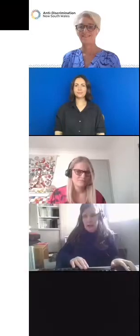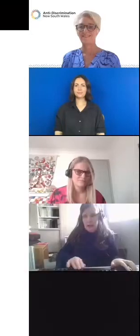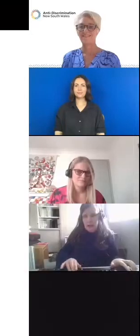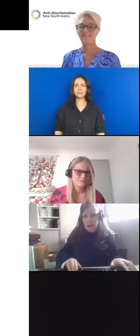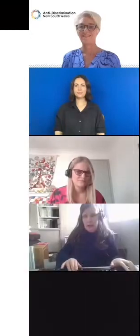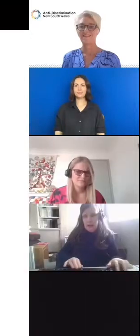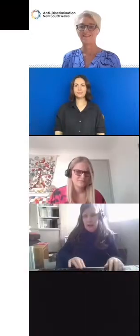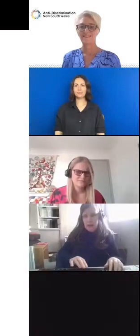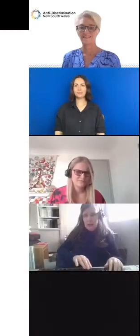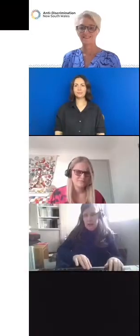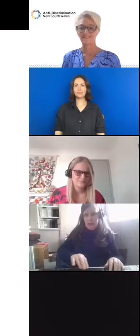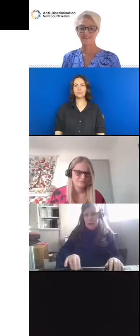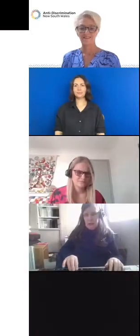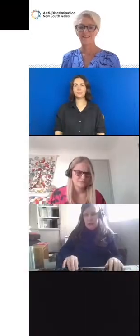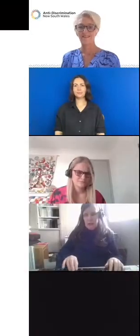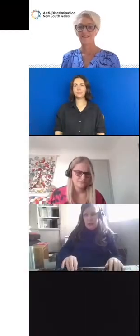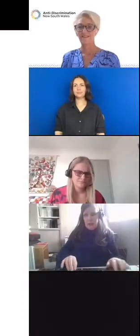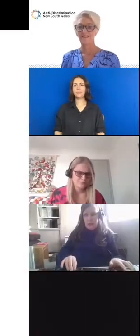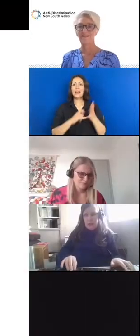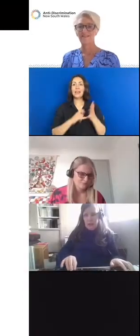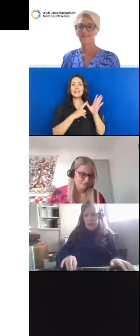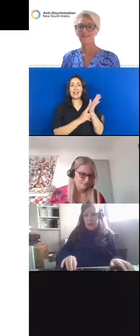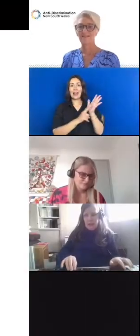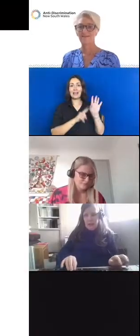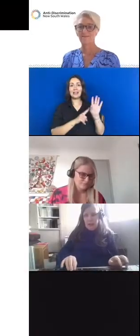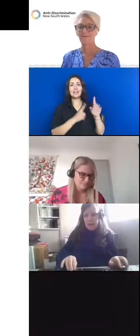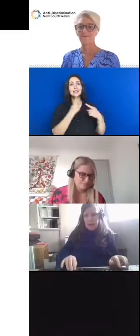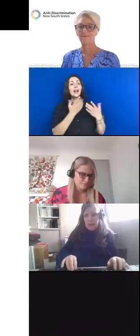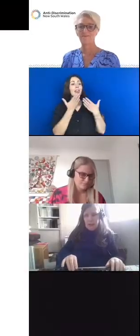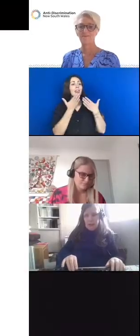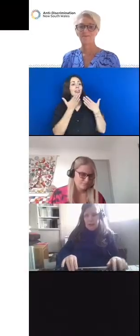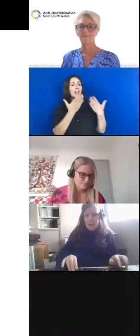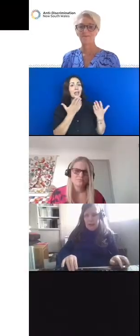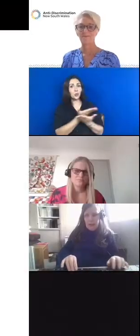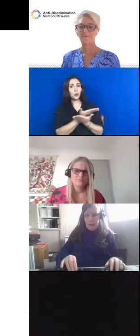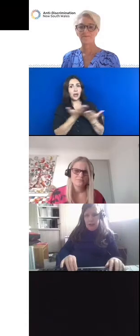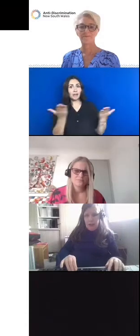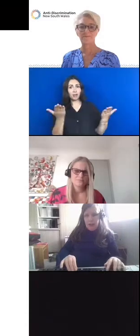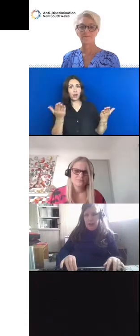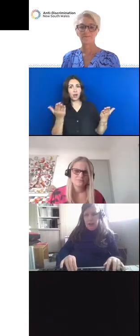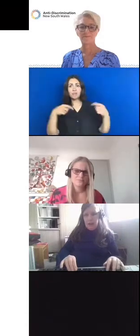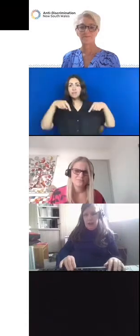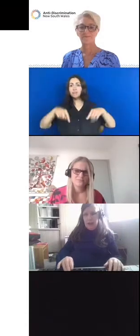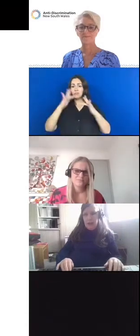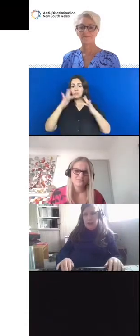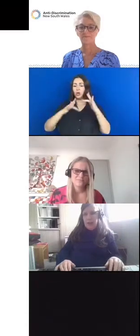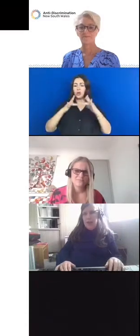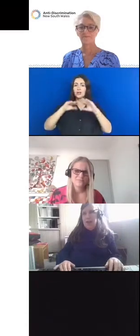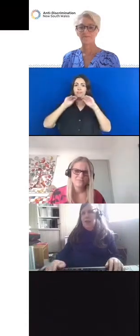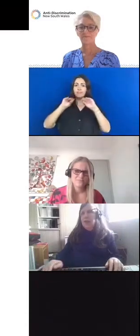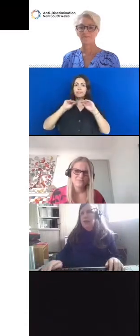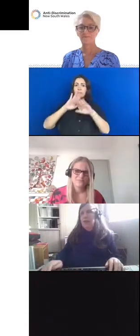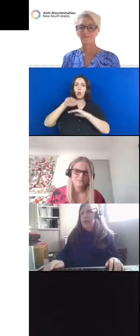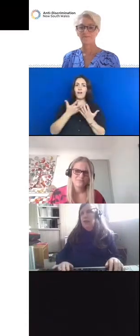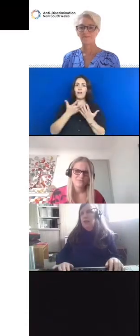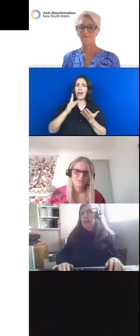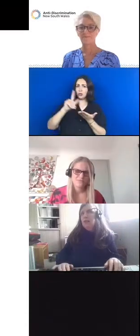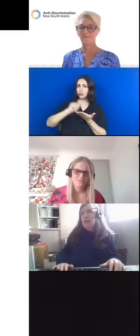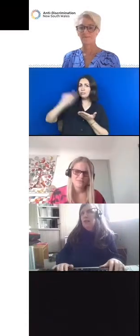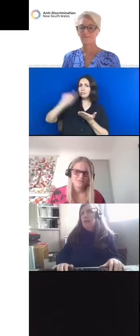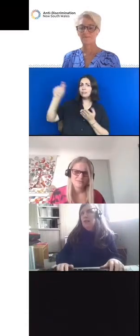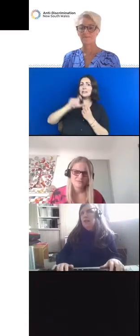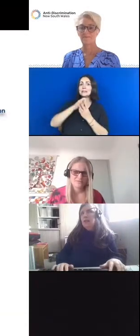Thanks everyone and welcome to our webinar on how to lodge disability complaints in New South Wales as an advocate.